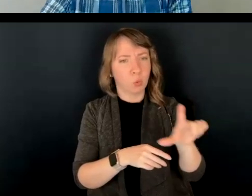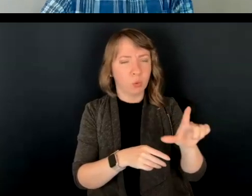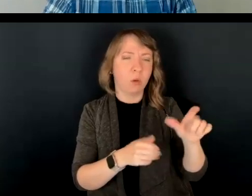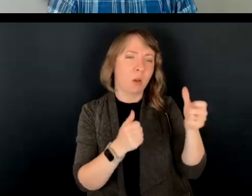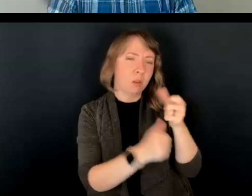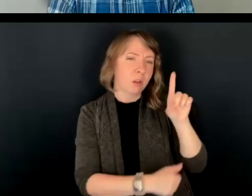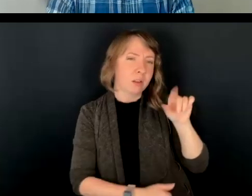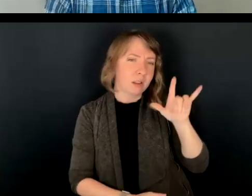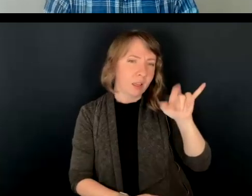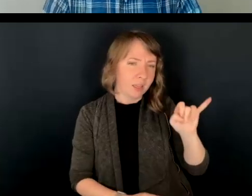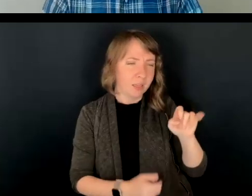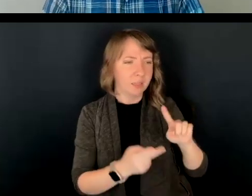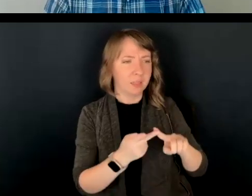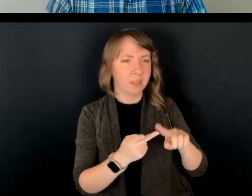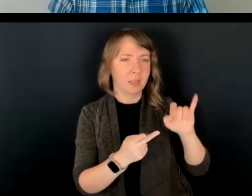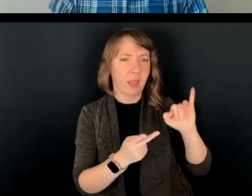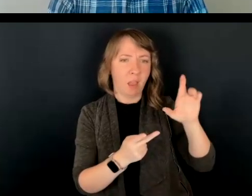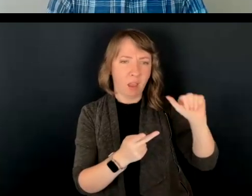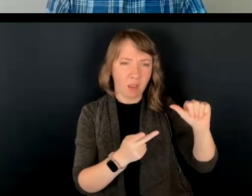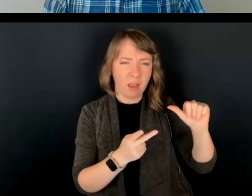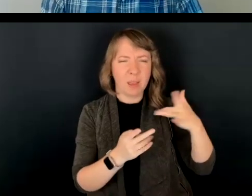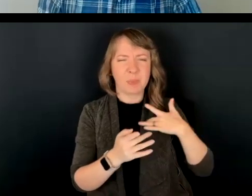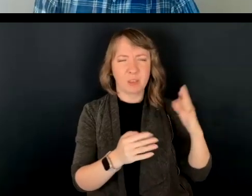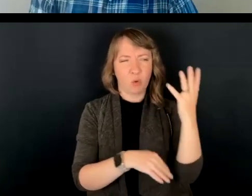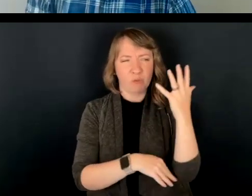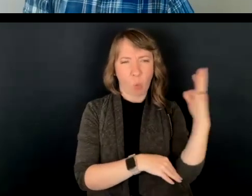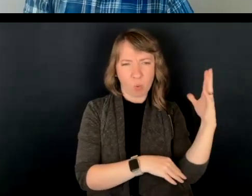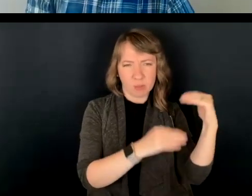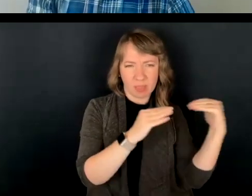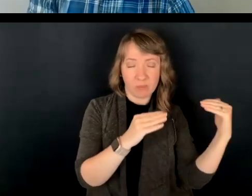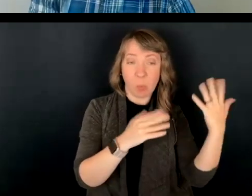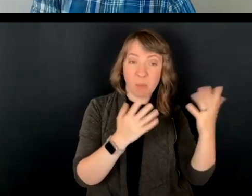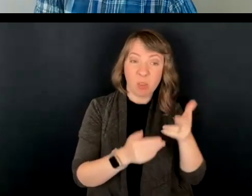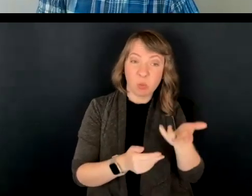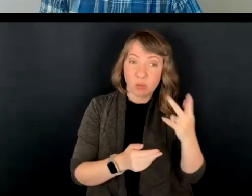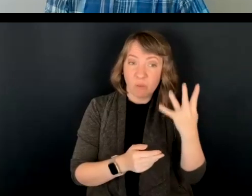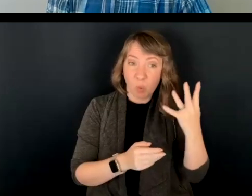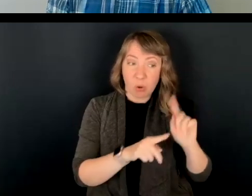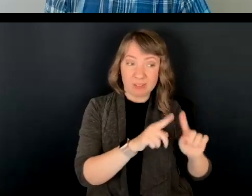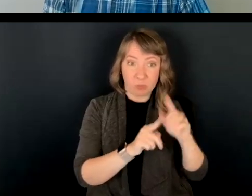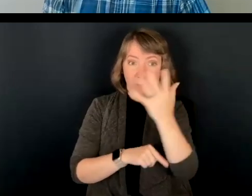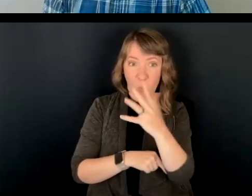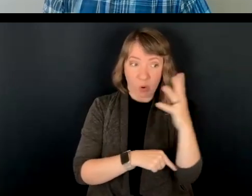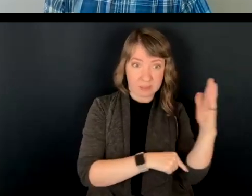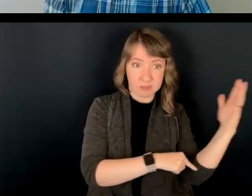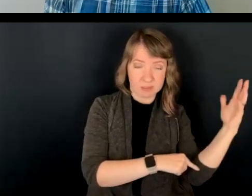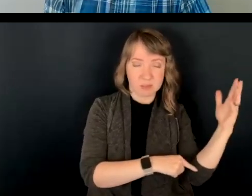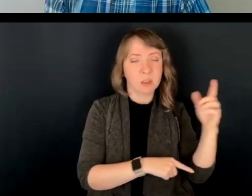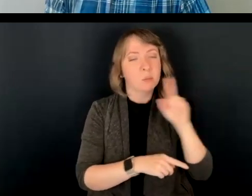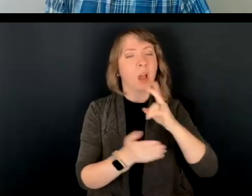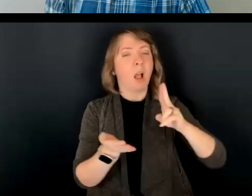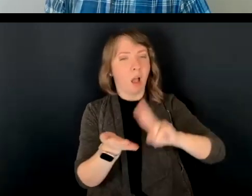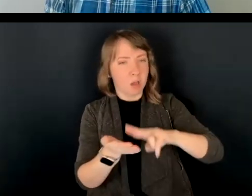more forest level a lot of times, or maybe like 3-4 forests. But it's really a contracting pool. So if you have a set of capabilities